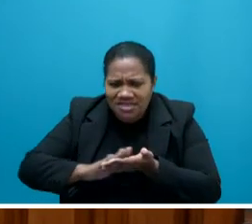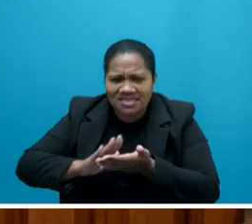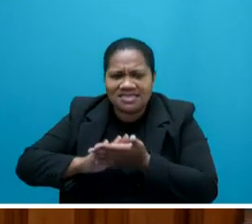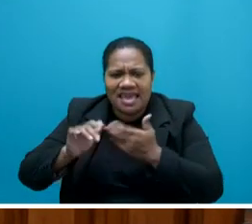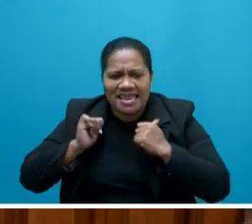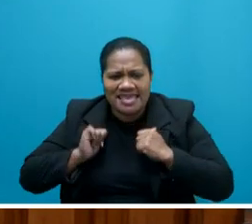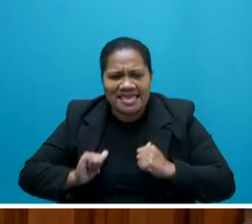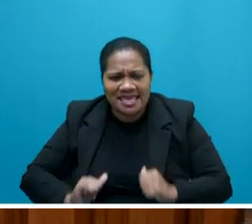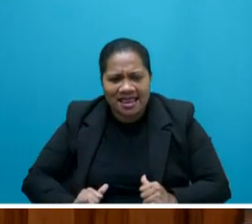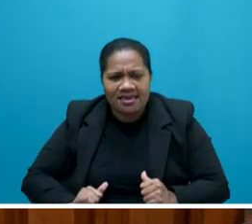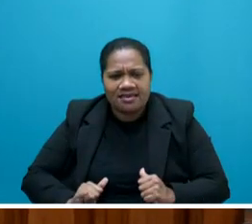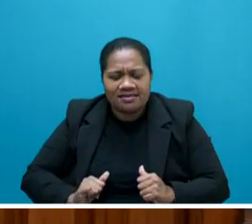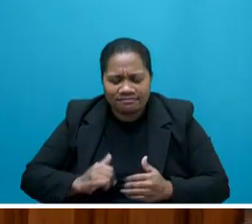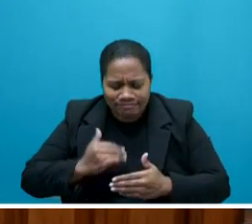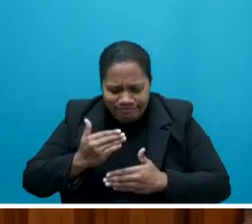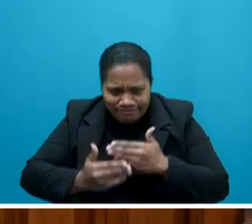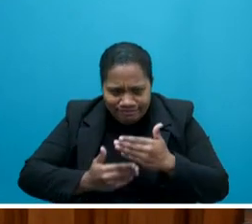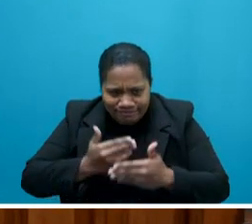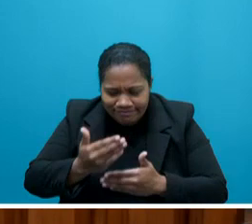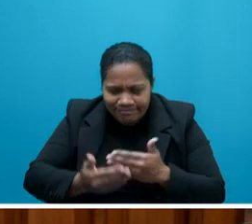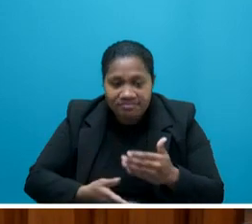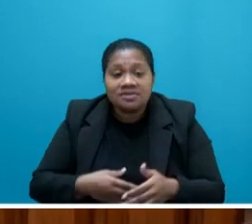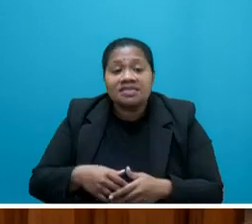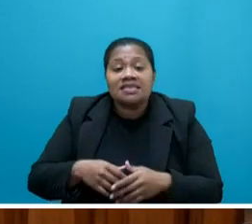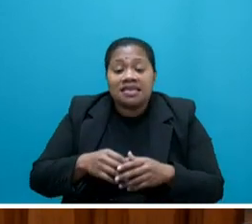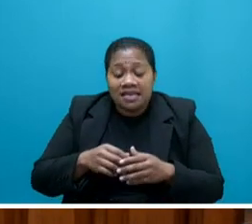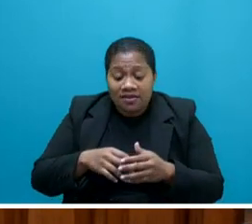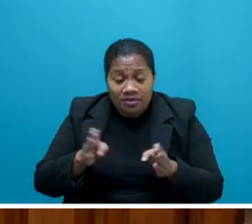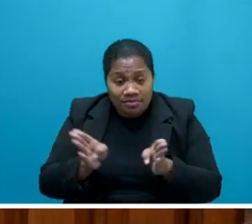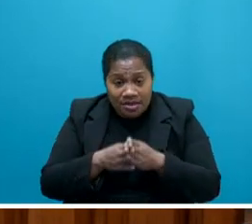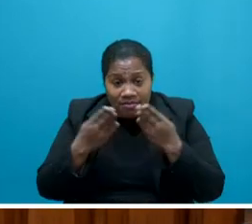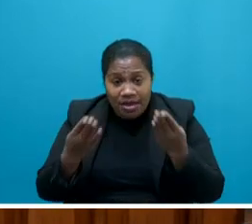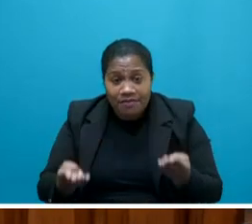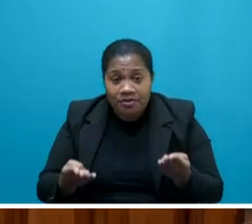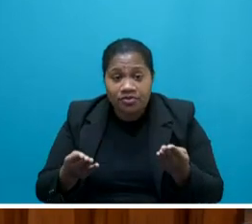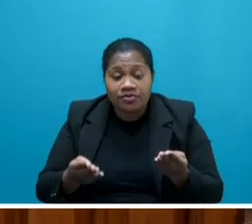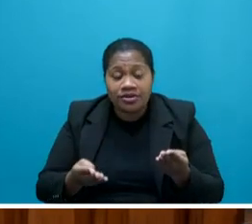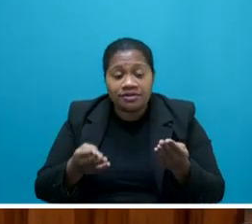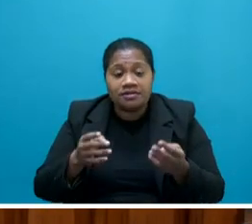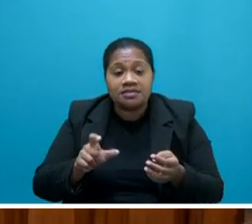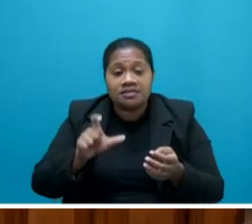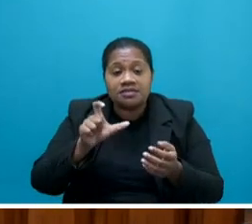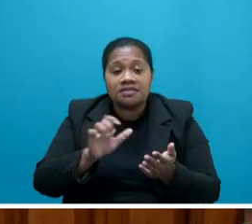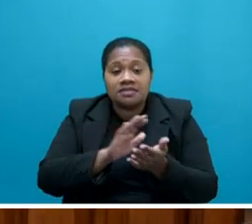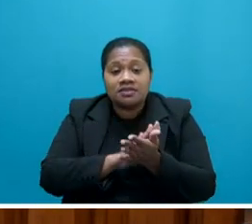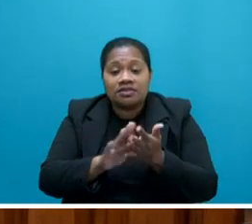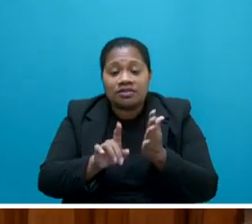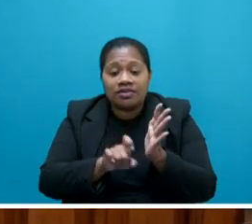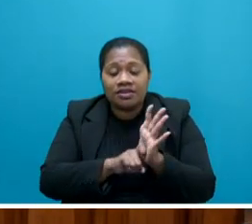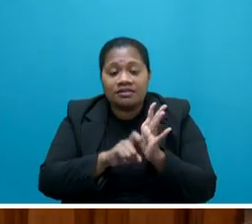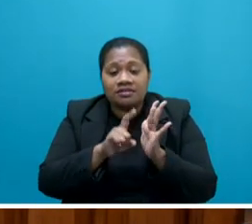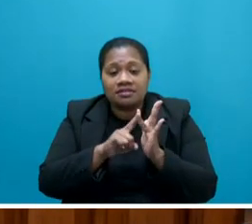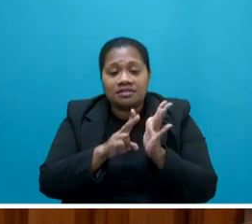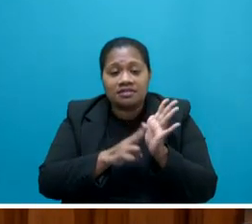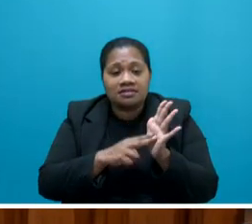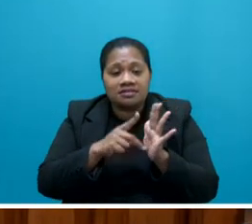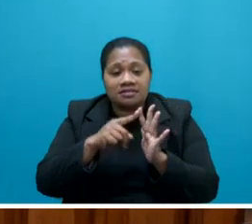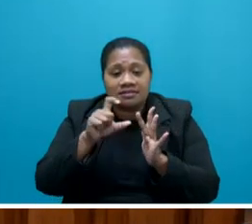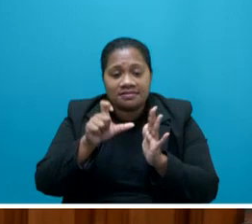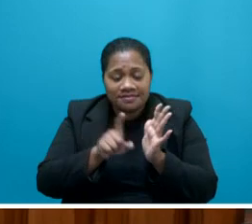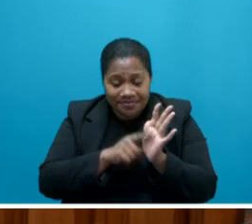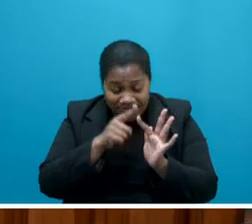process, as stated in the second book of Chronicles, the Holy Bible, chapter 7, verse 14, and I quote,